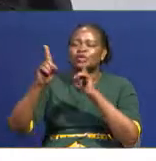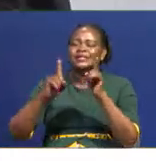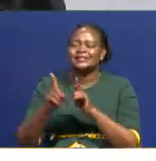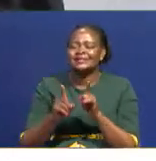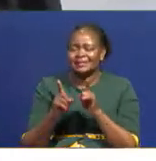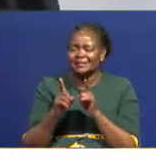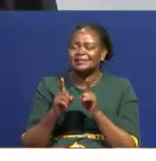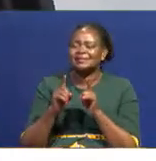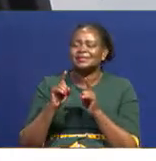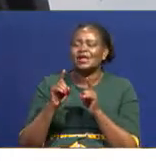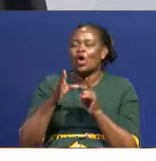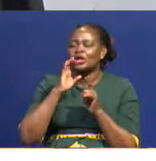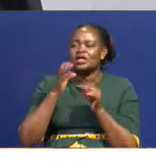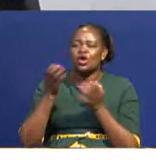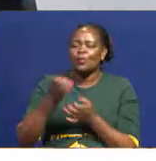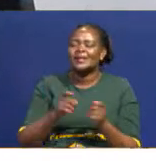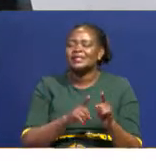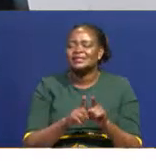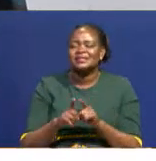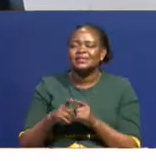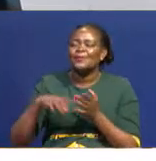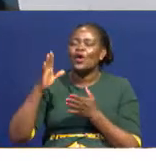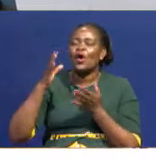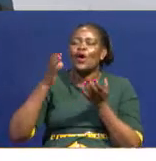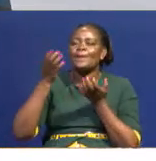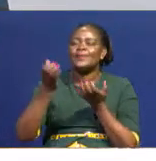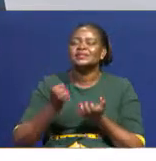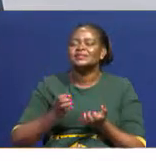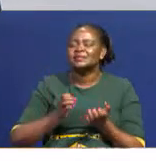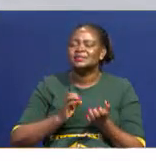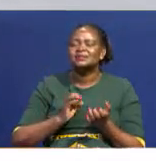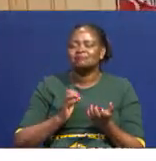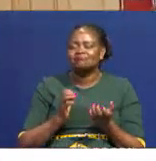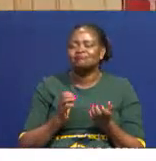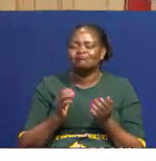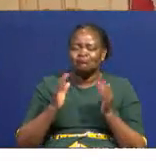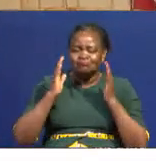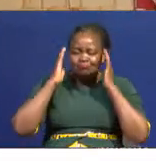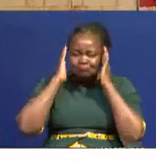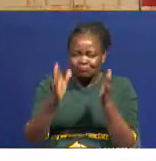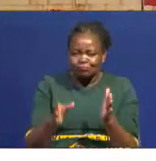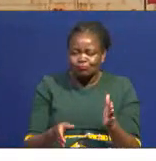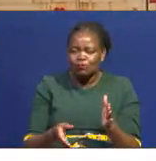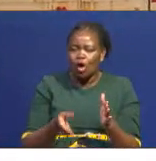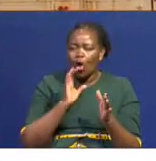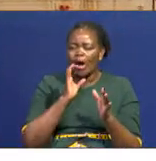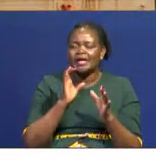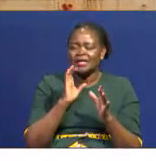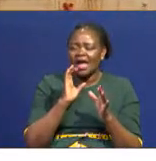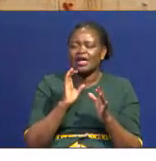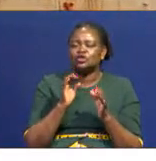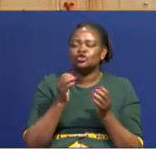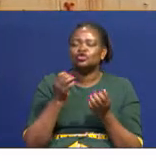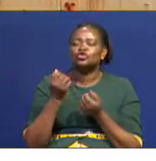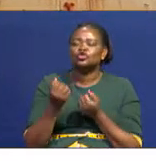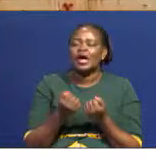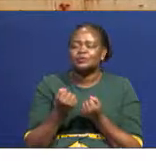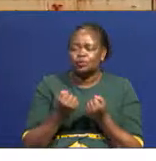and blue economy as more businesses shift towards sea transport. Trevor Ngendo for Prime